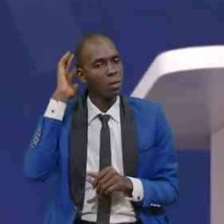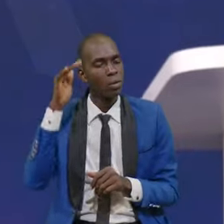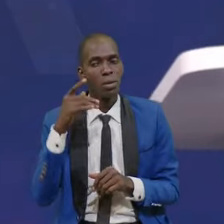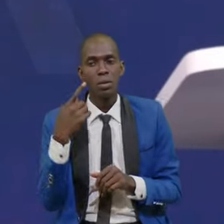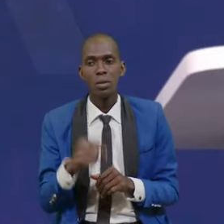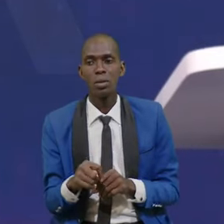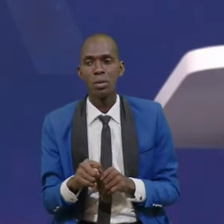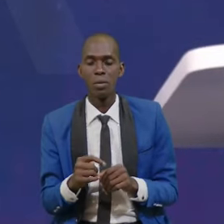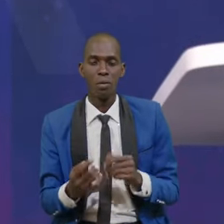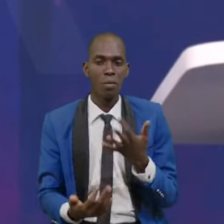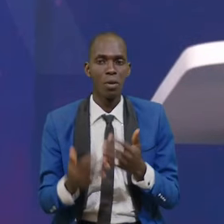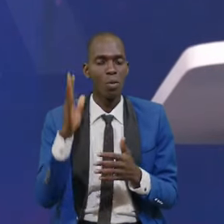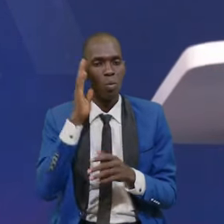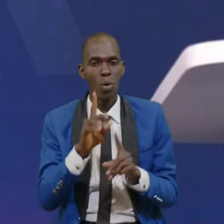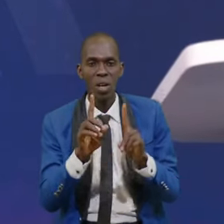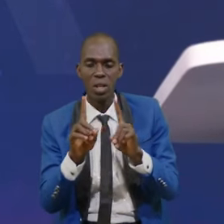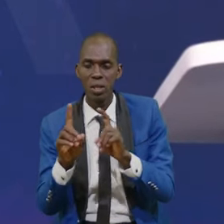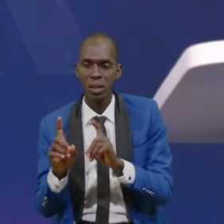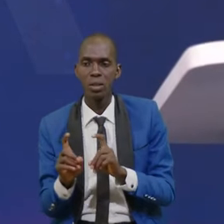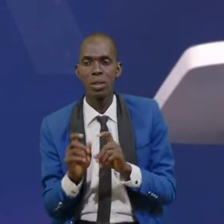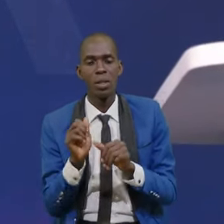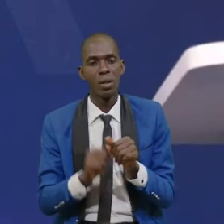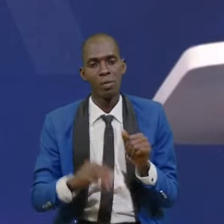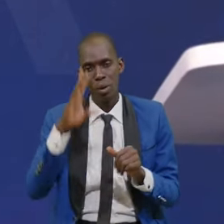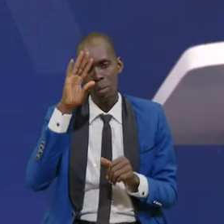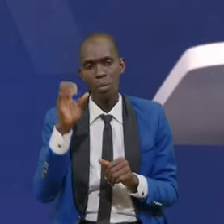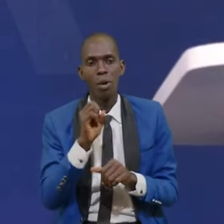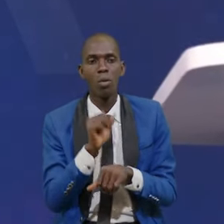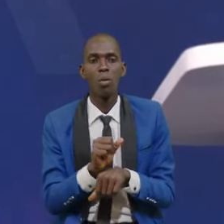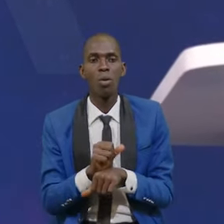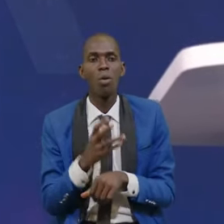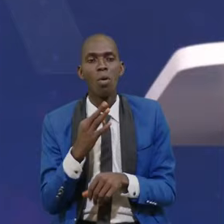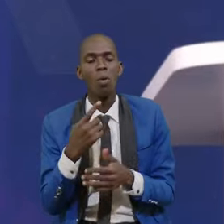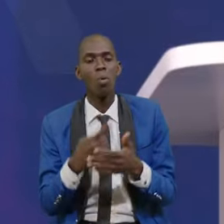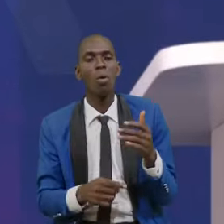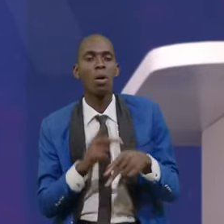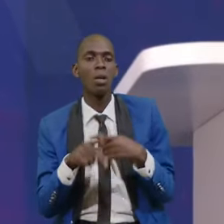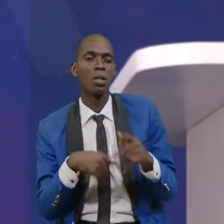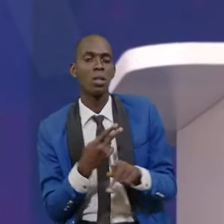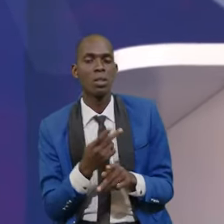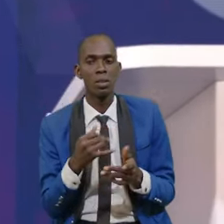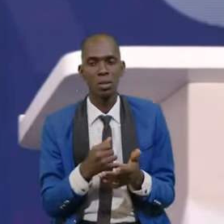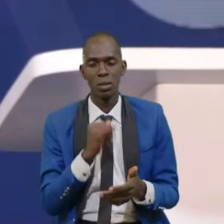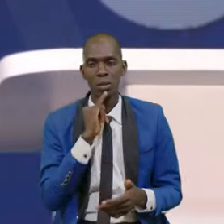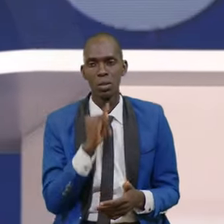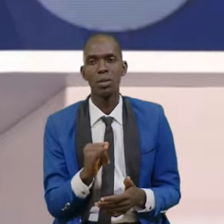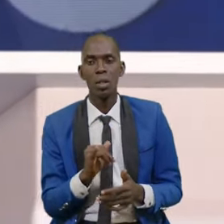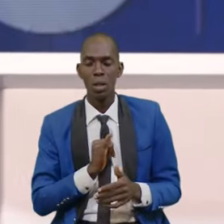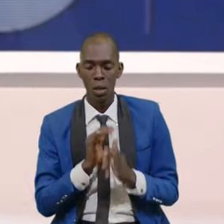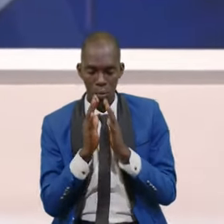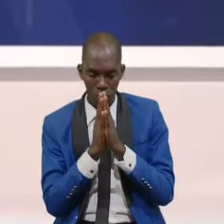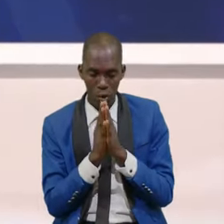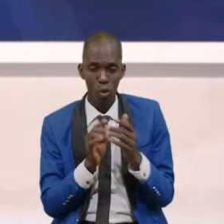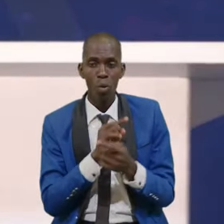test every man's work, of what sort it is. I pray when